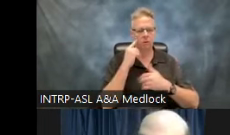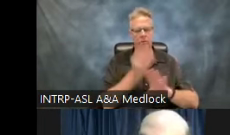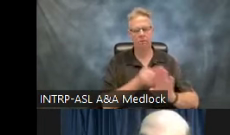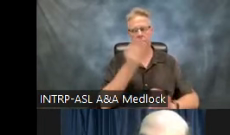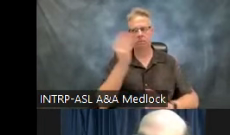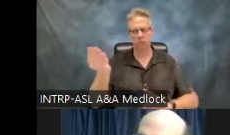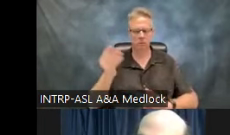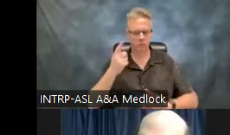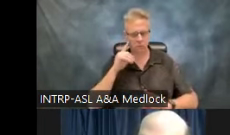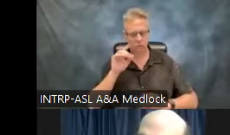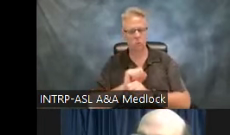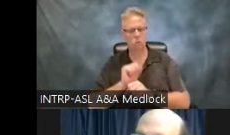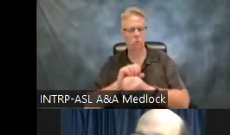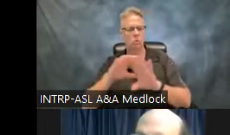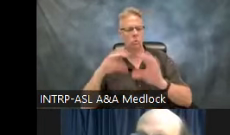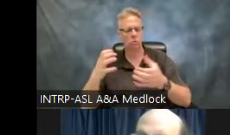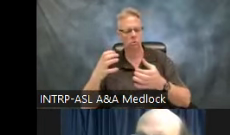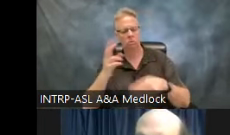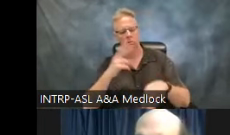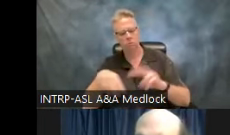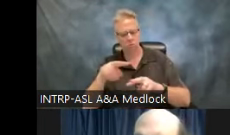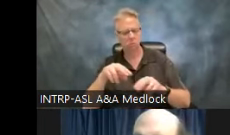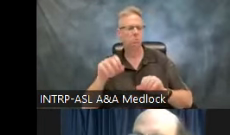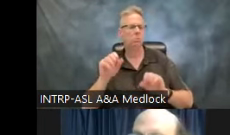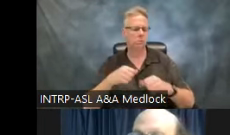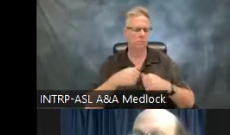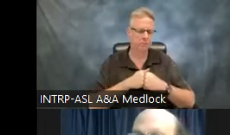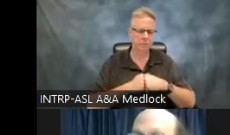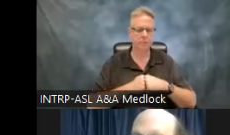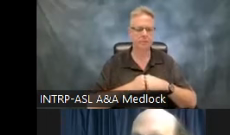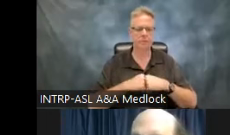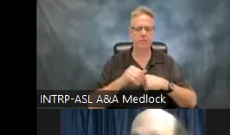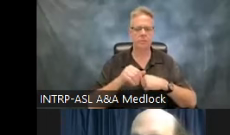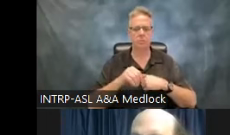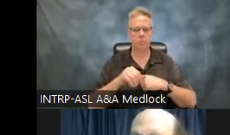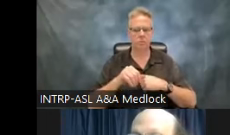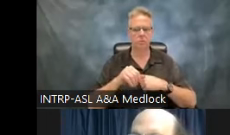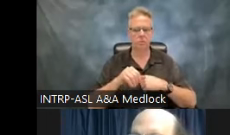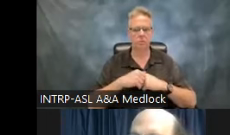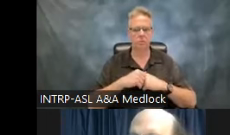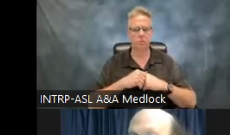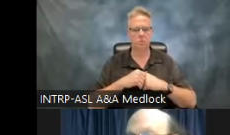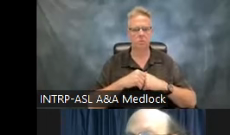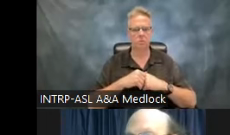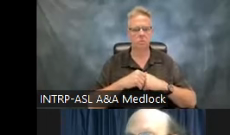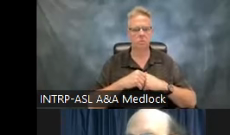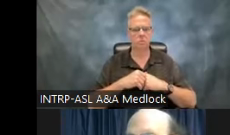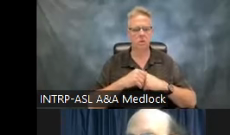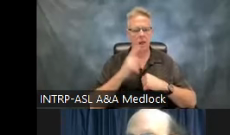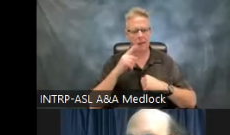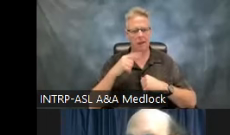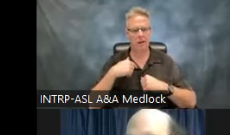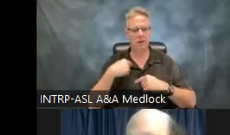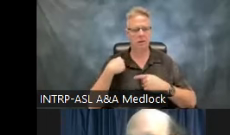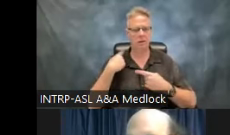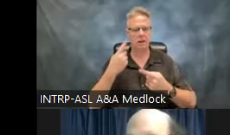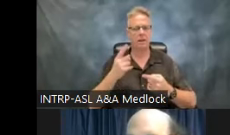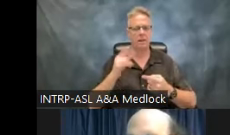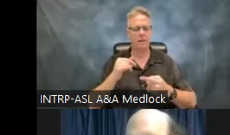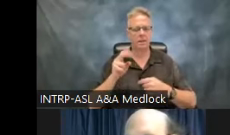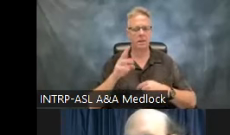the work groups, subcommittees, and to the full commission. Because I really think that we've sort of lost sight of that after that